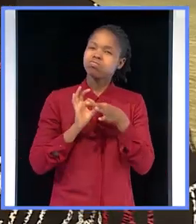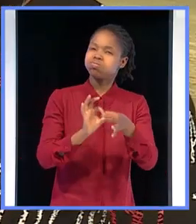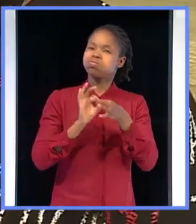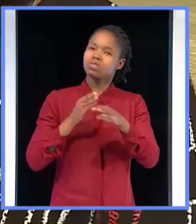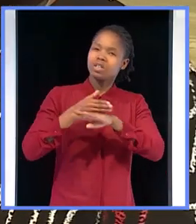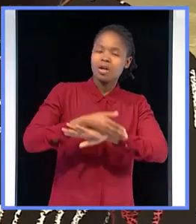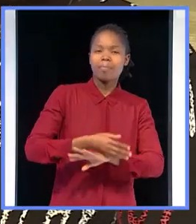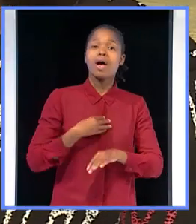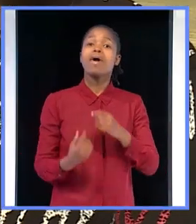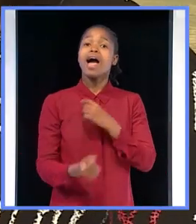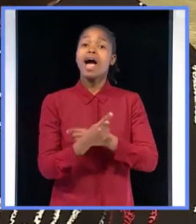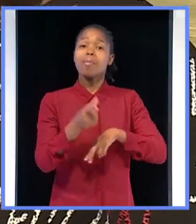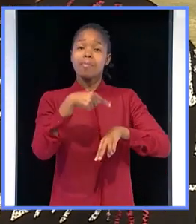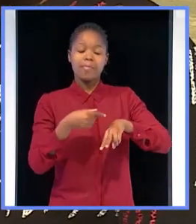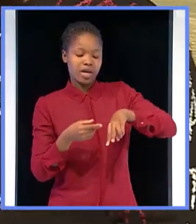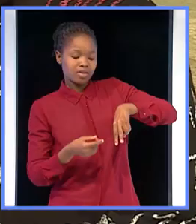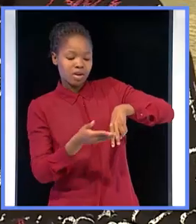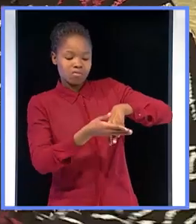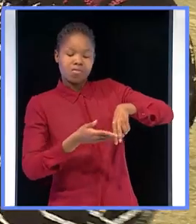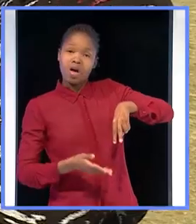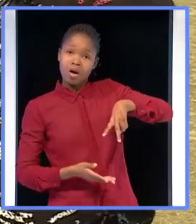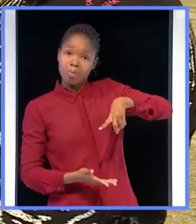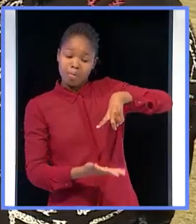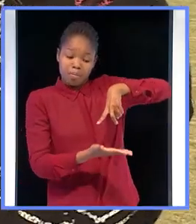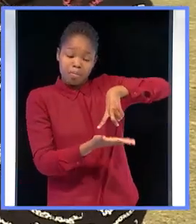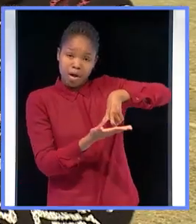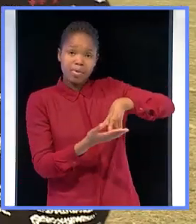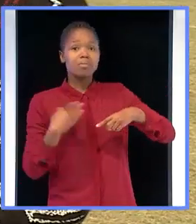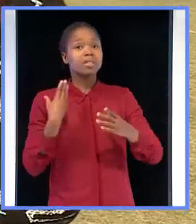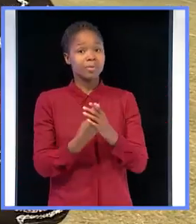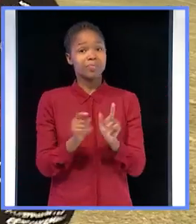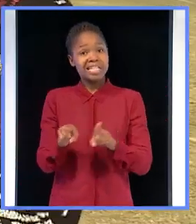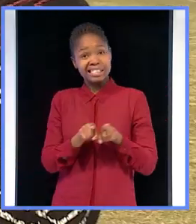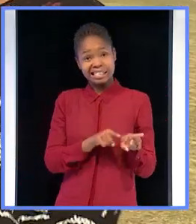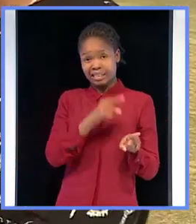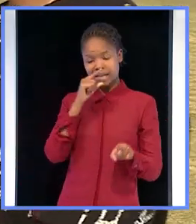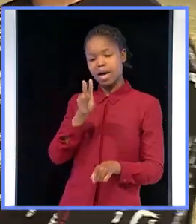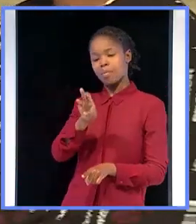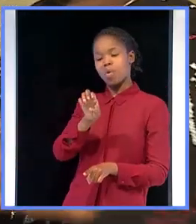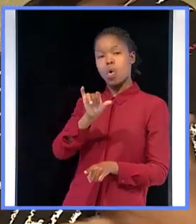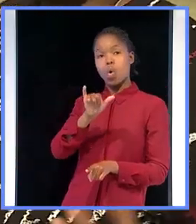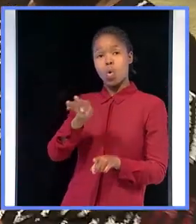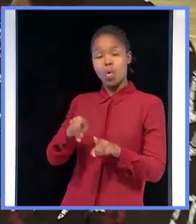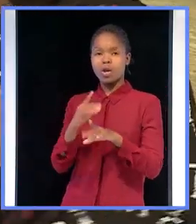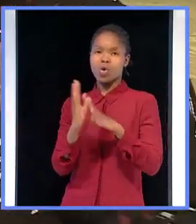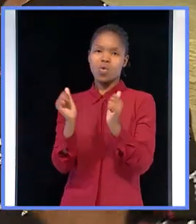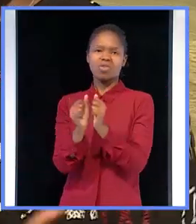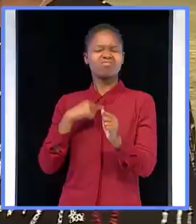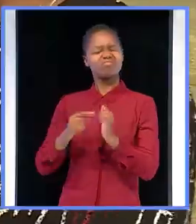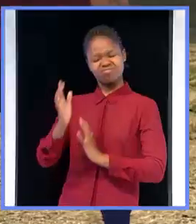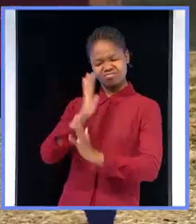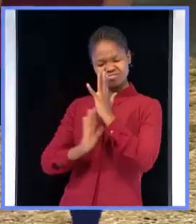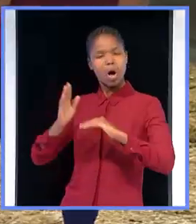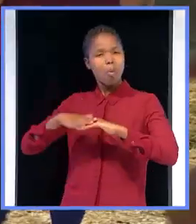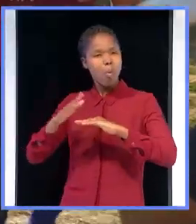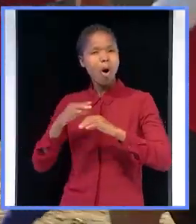a single-leg amputee and he's playing rugby. But we caught up here with Vili Kudzia, who decided to just open up and tell